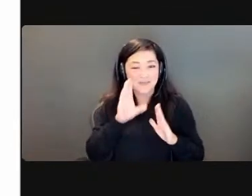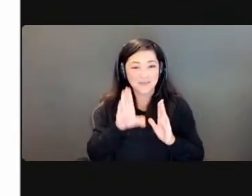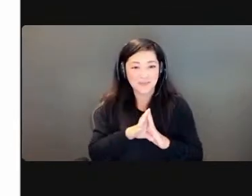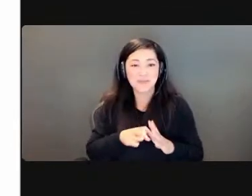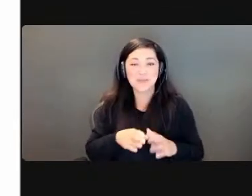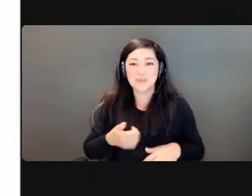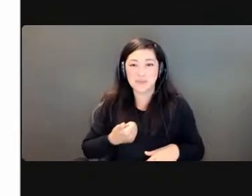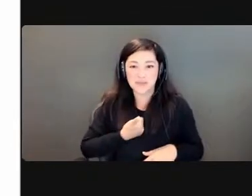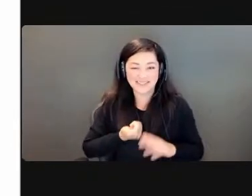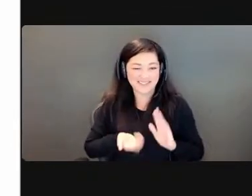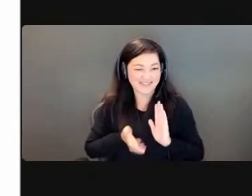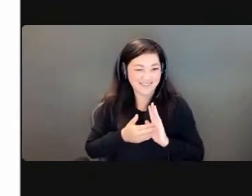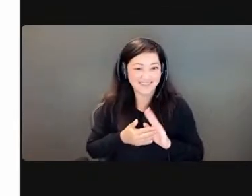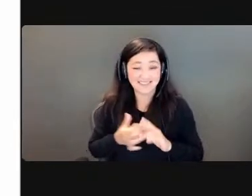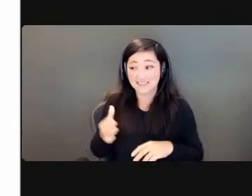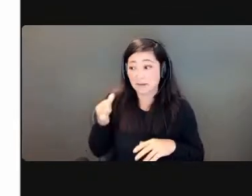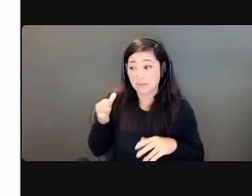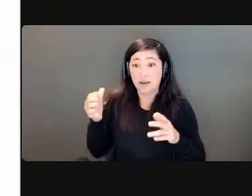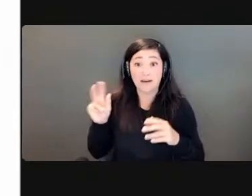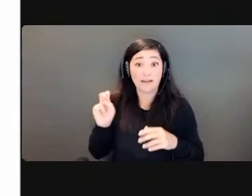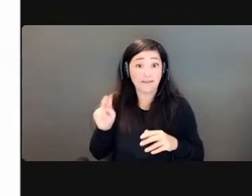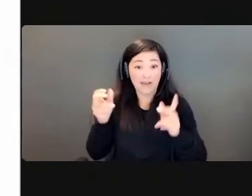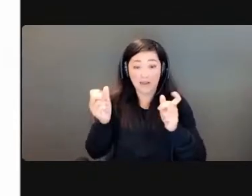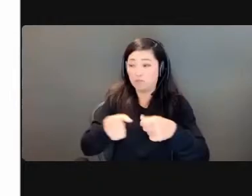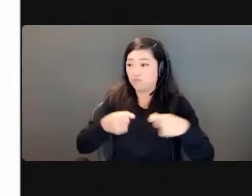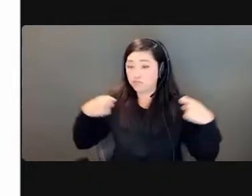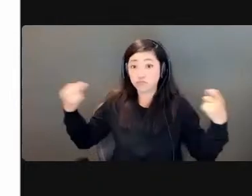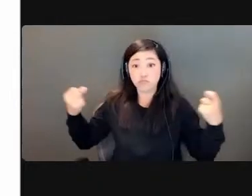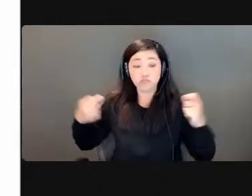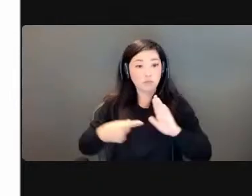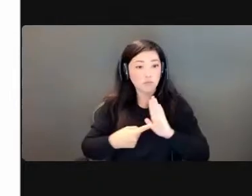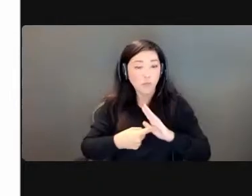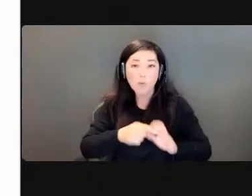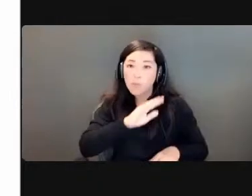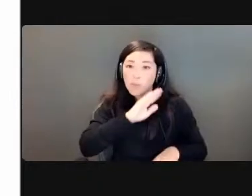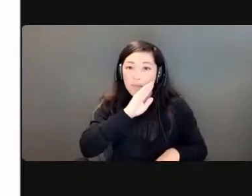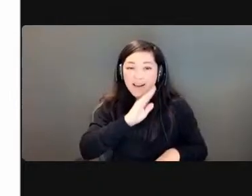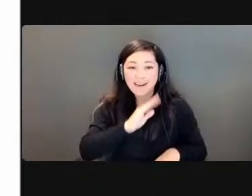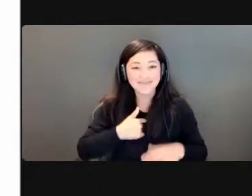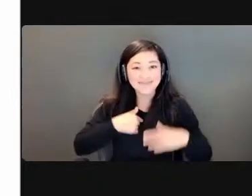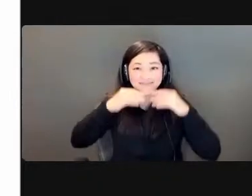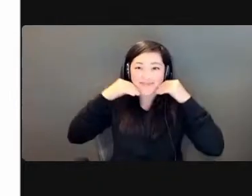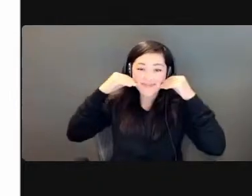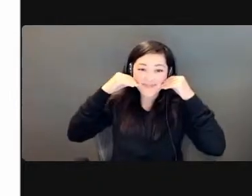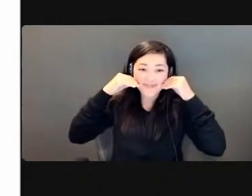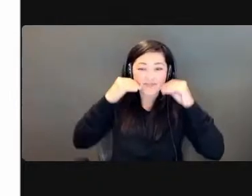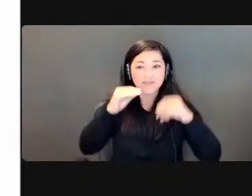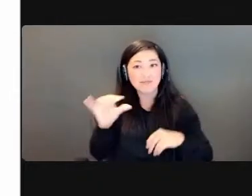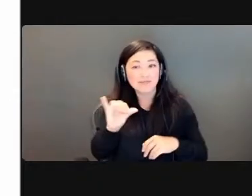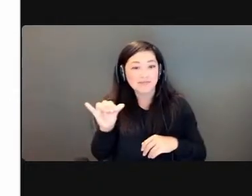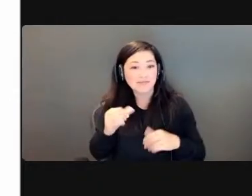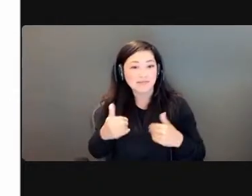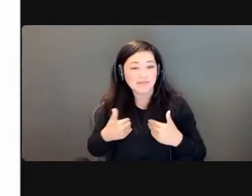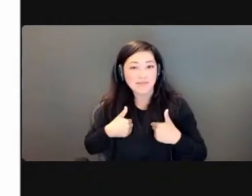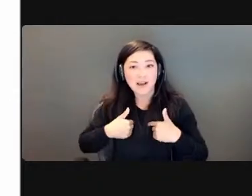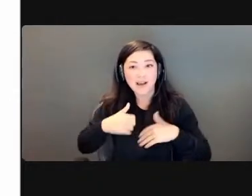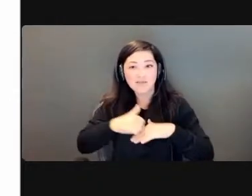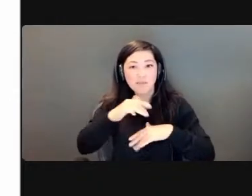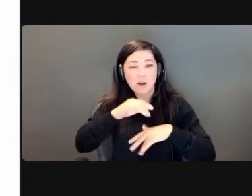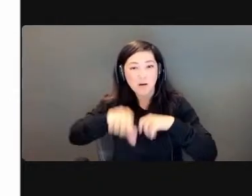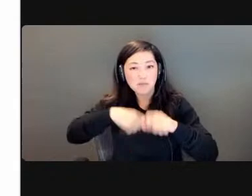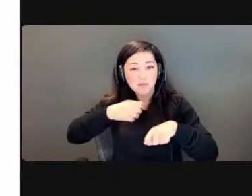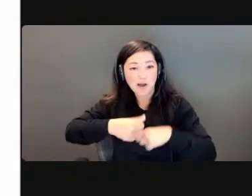back of my van. The back doors are open. It shows my bed. I'm smiling, and there is also a mountain bike in front of